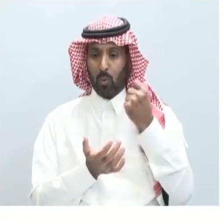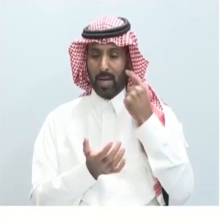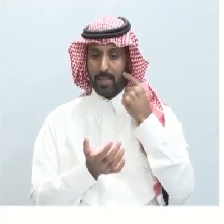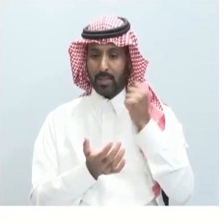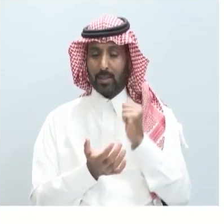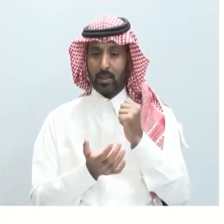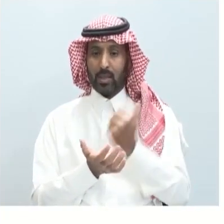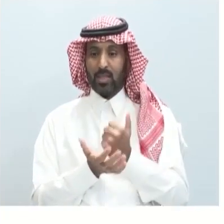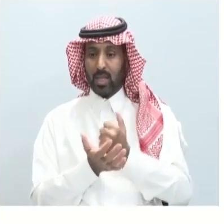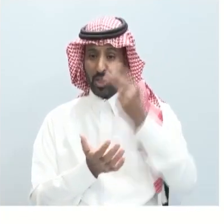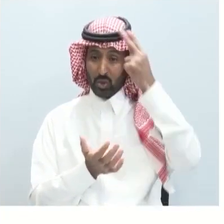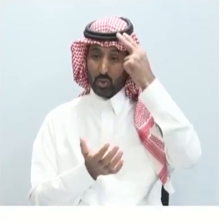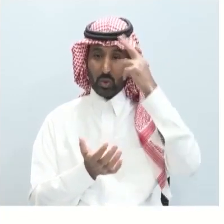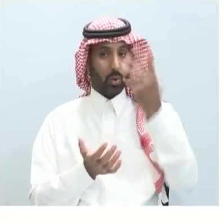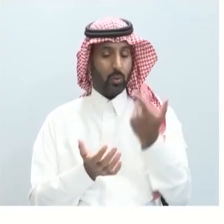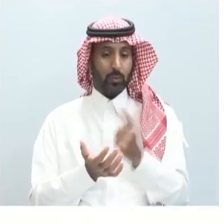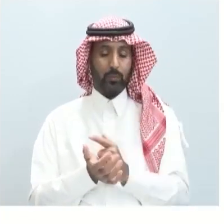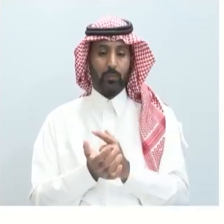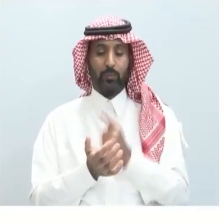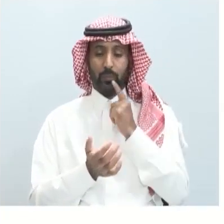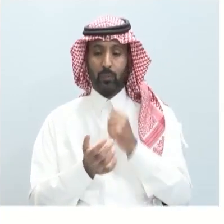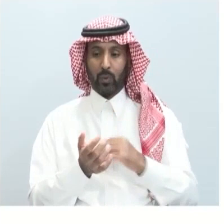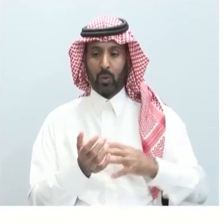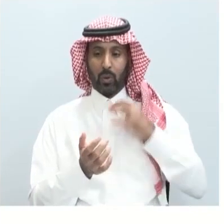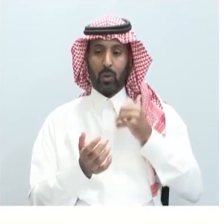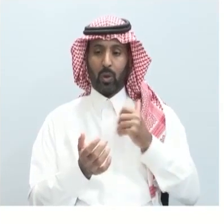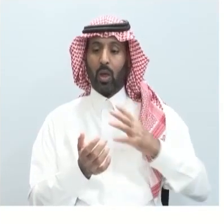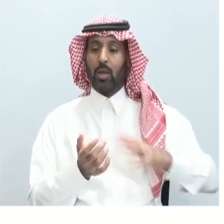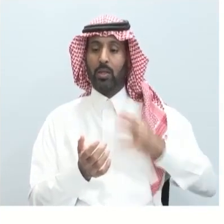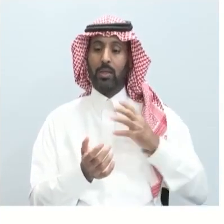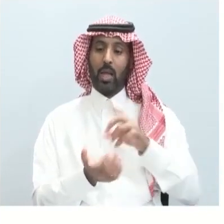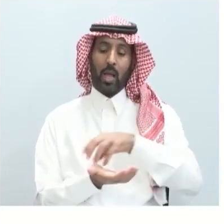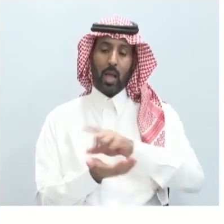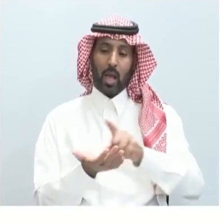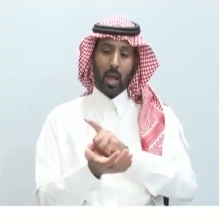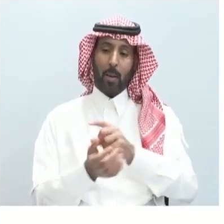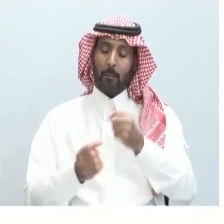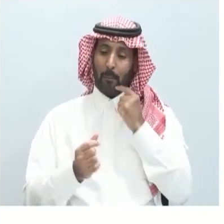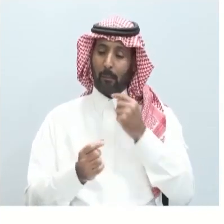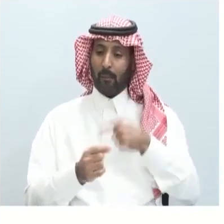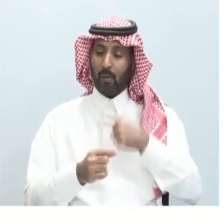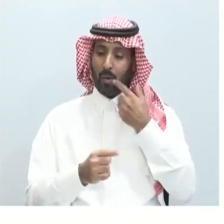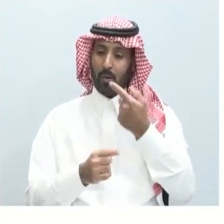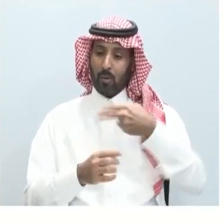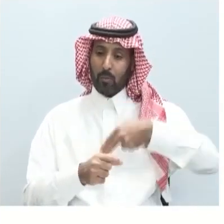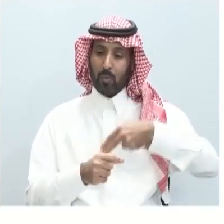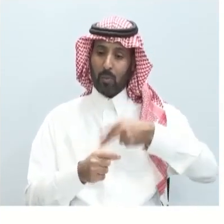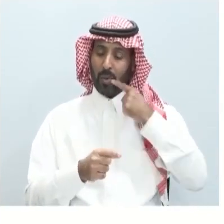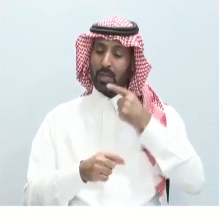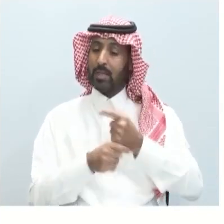is, yes, the kingdom's wealth of natural resources, its Islamic family-oriented society,